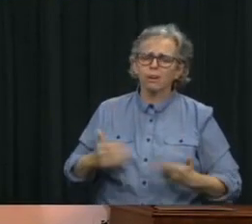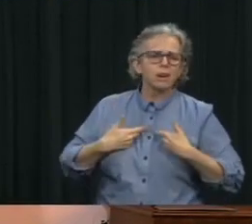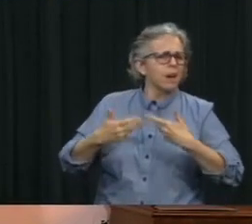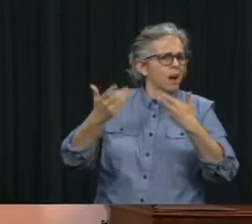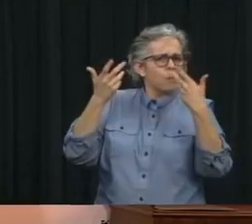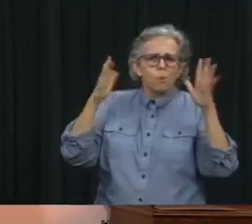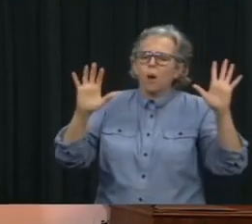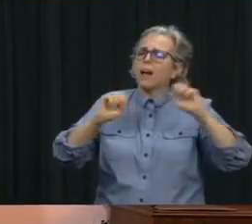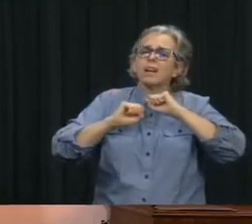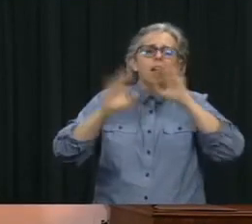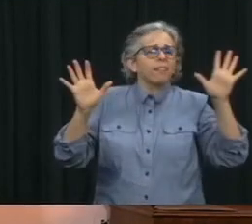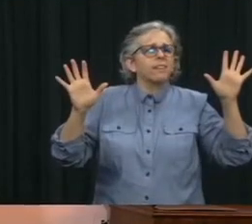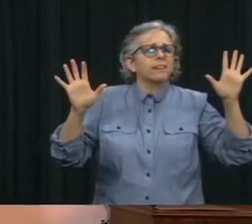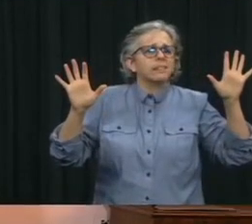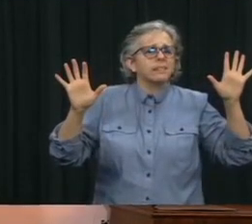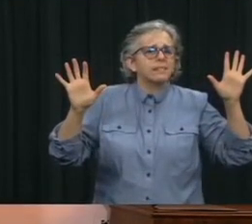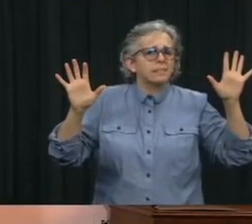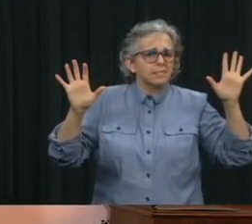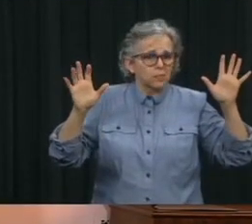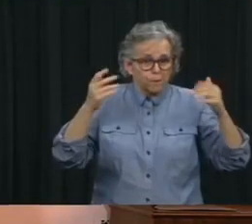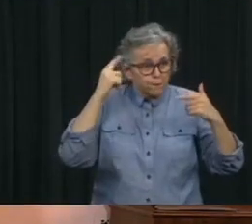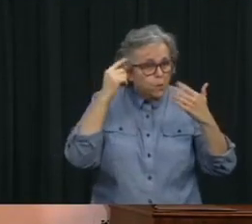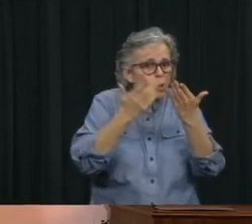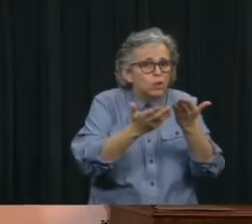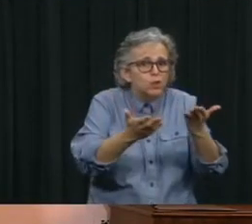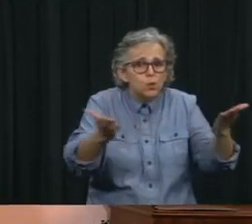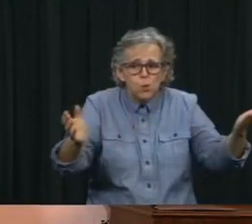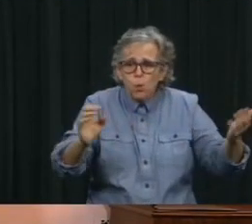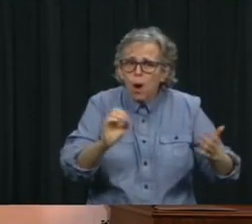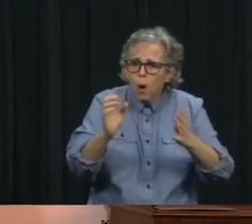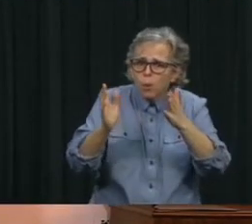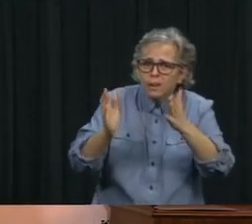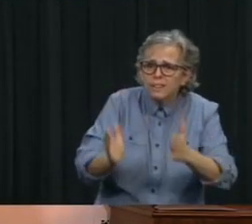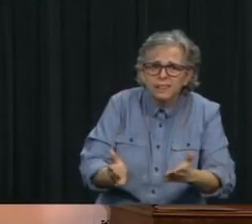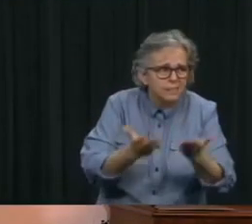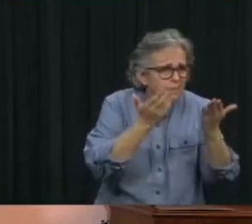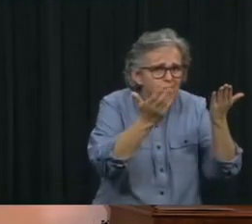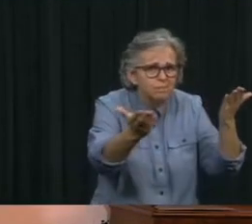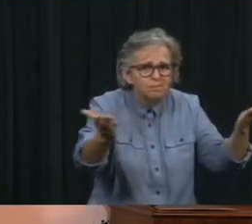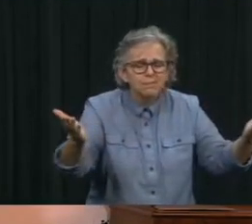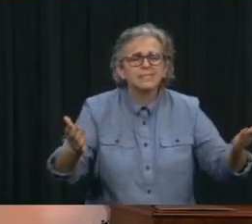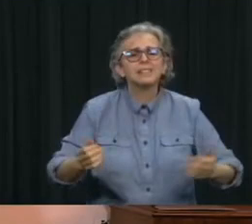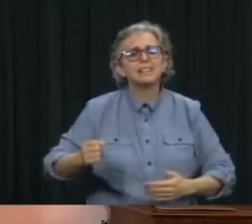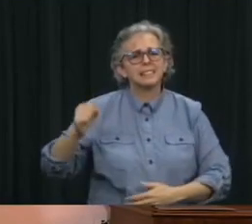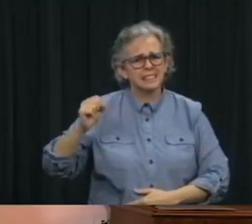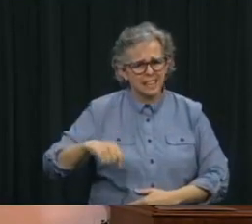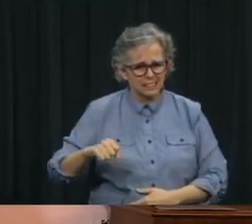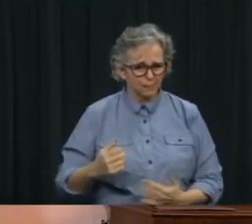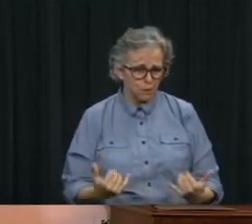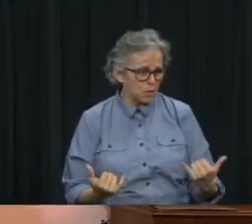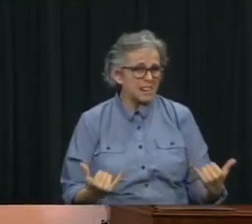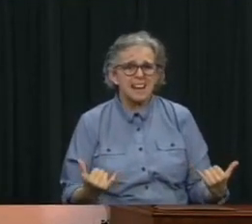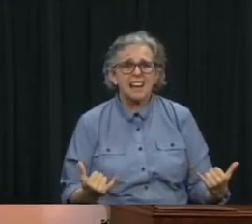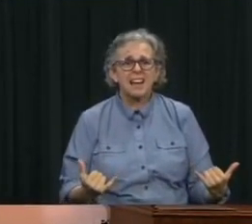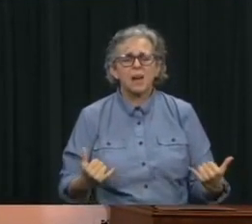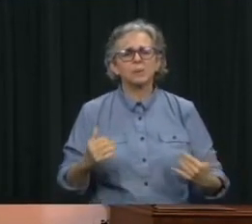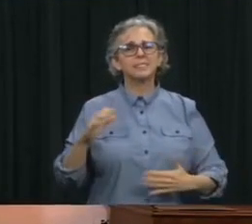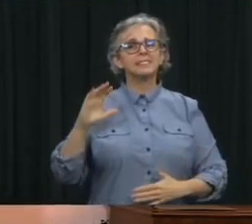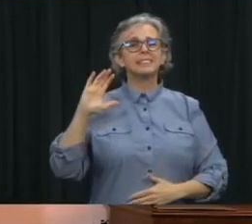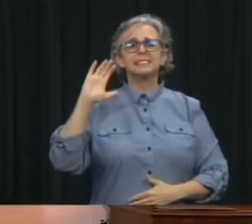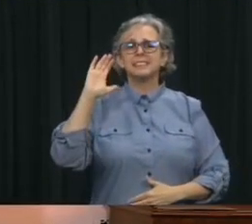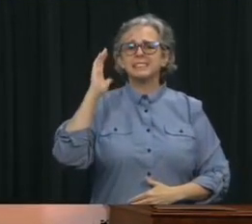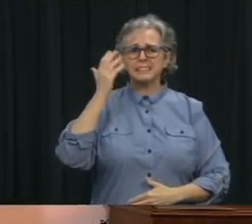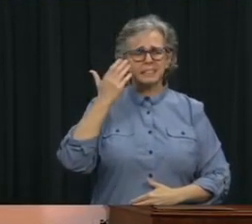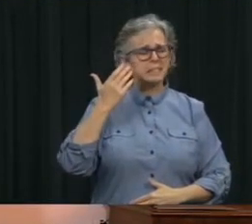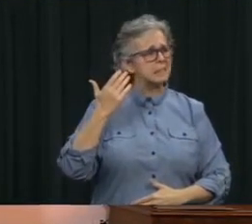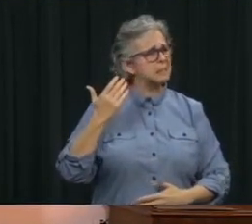And so to my fellow Ohioans, for a while it's going to seem like we are in fact living in the valley